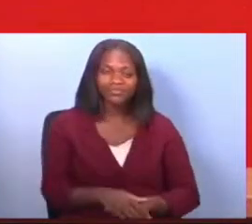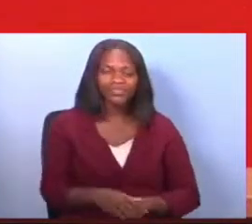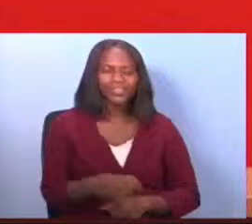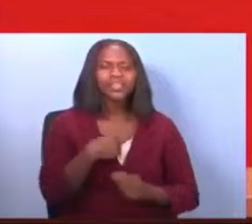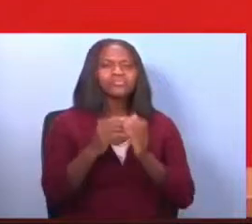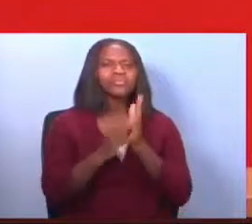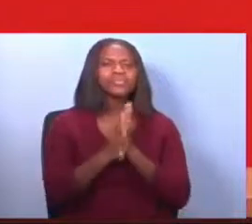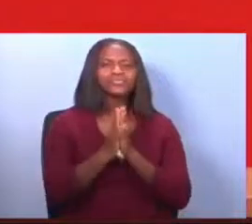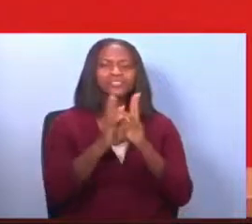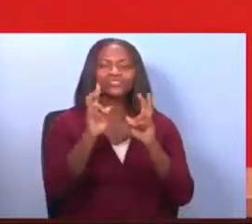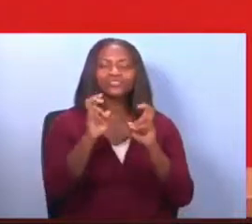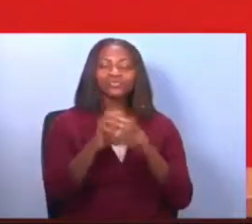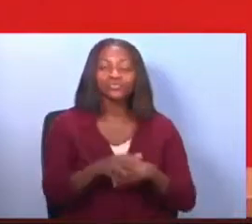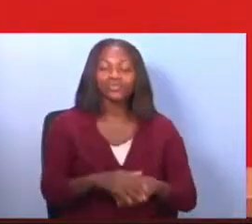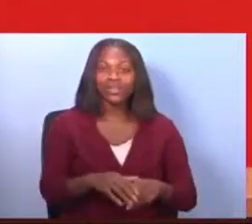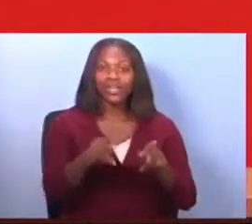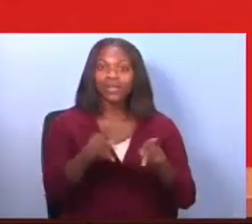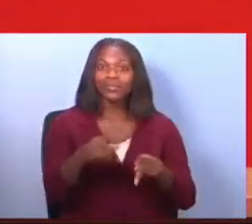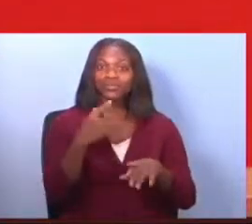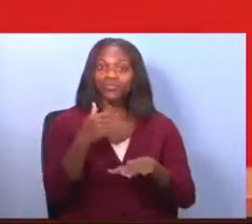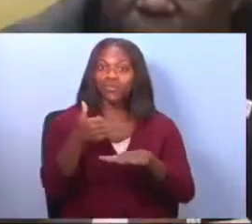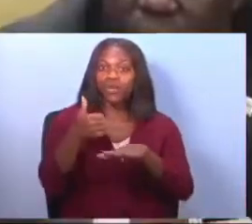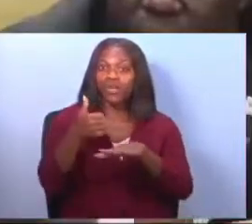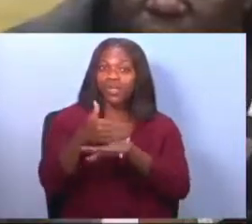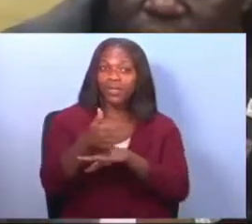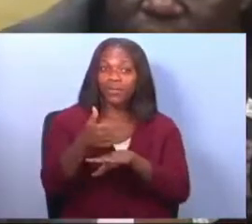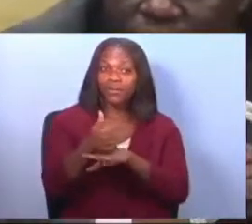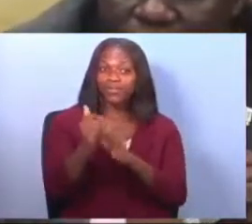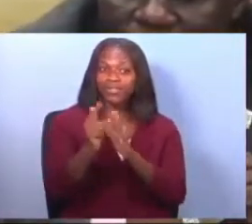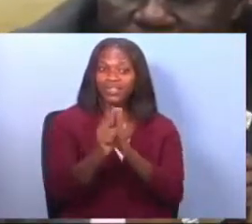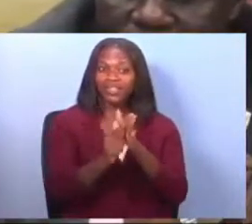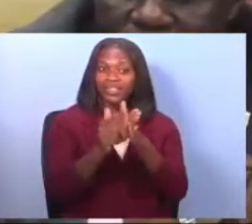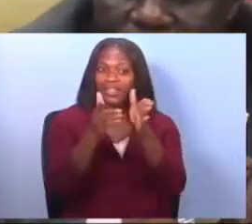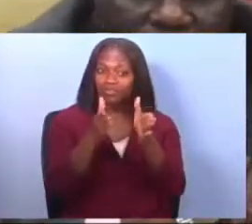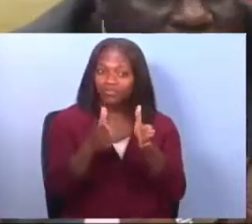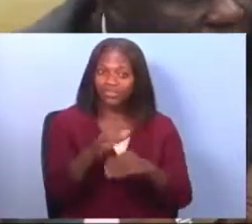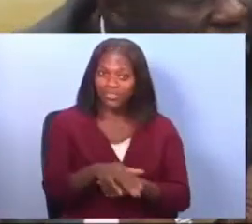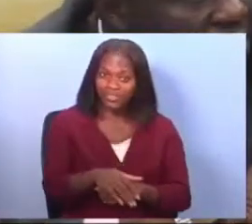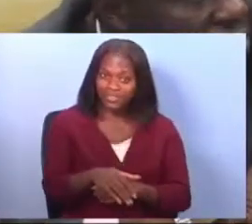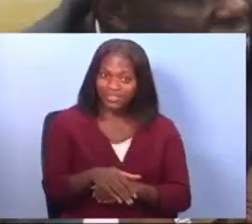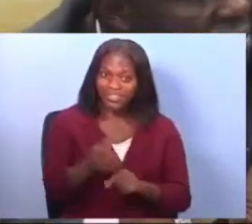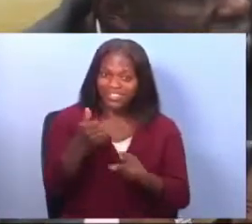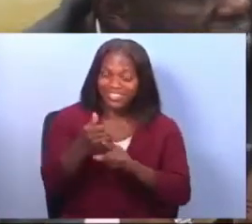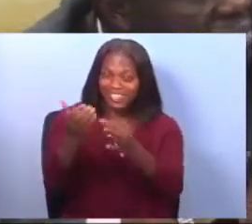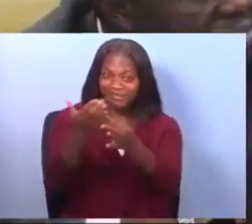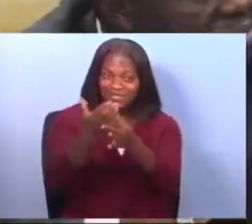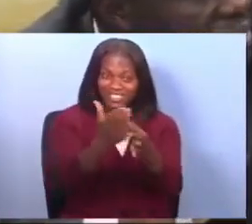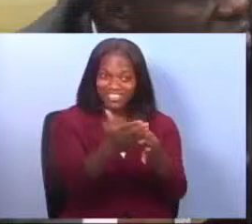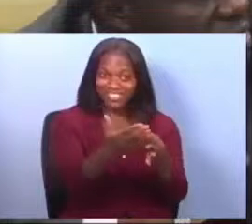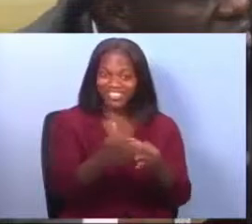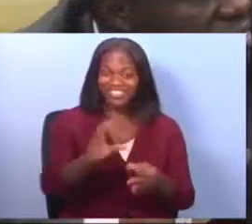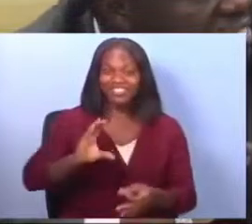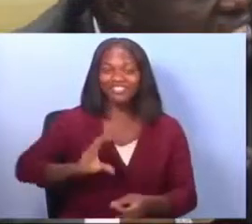the very person who is putting the blame on lawyers, they do the distribution of committees.